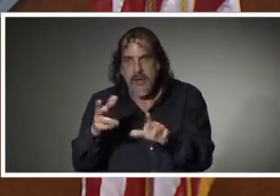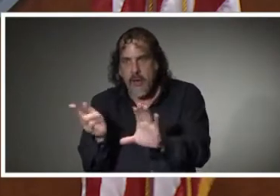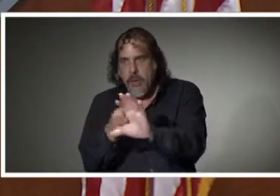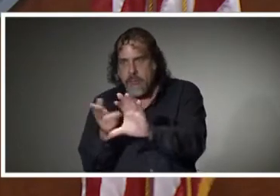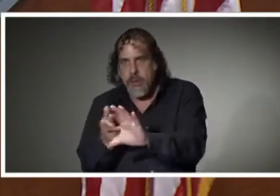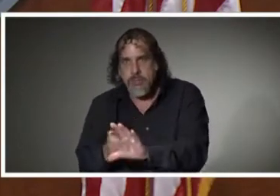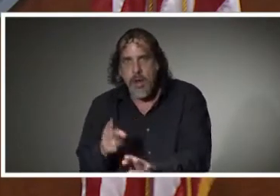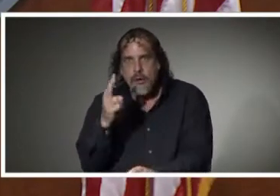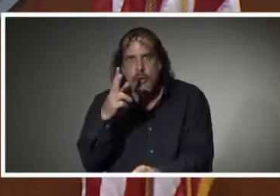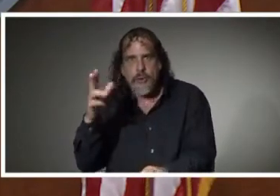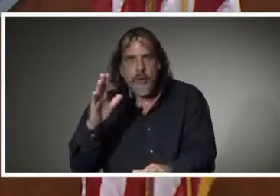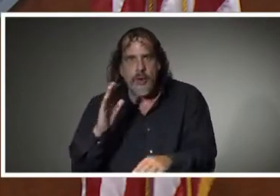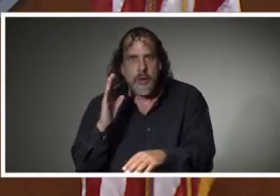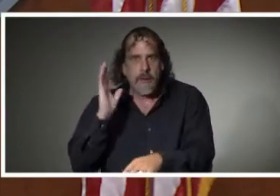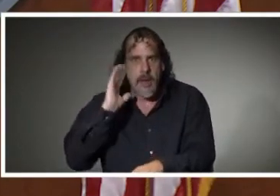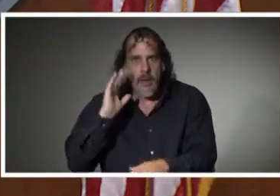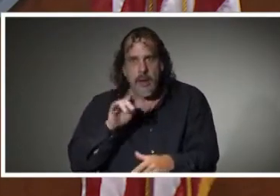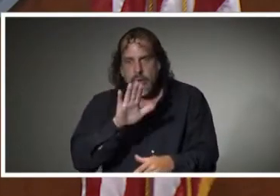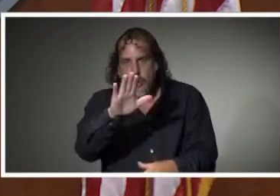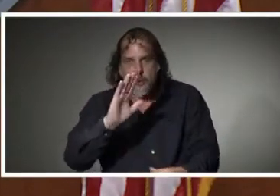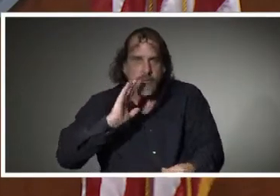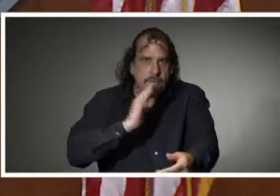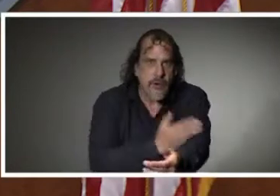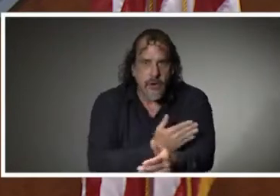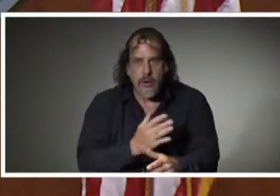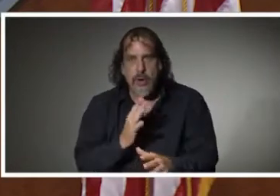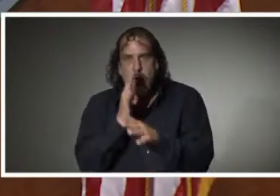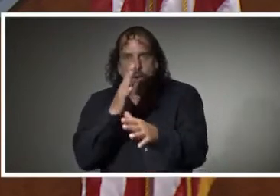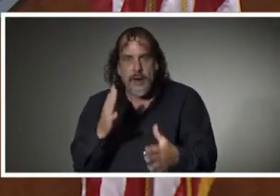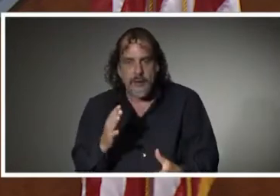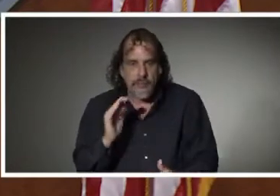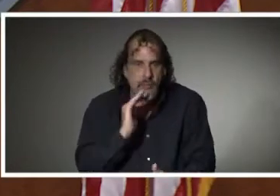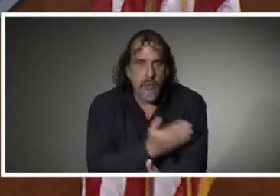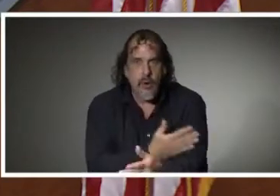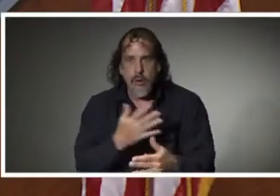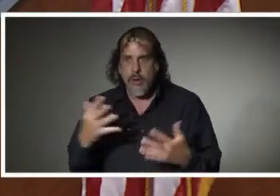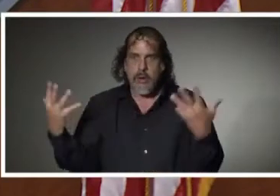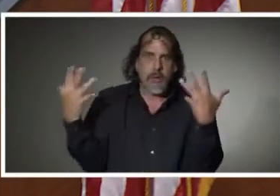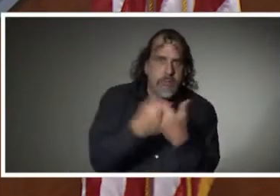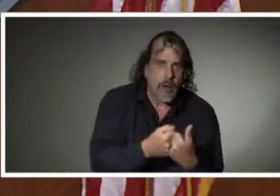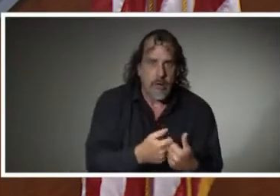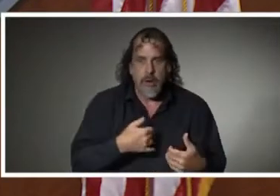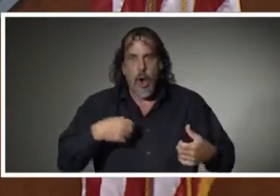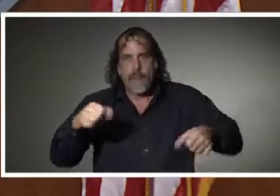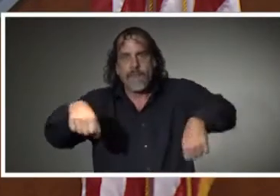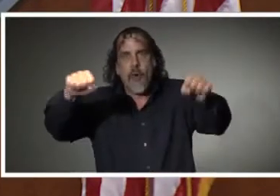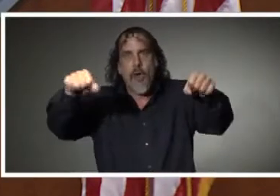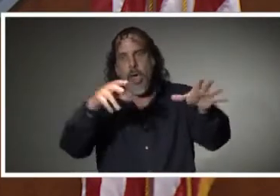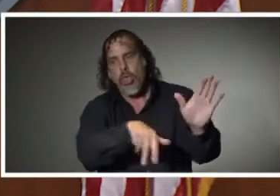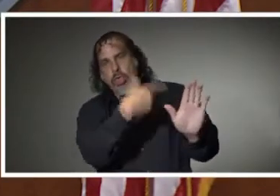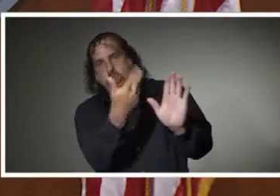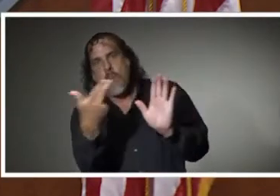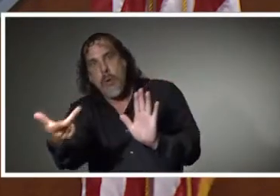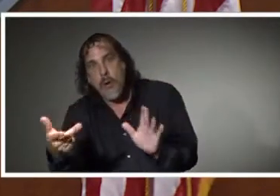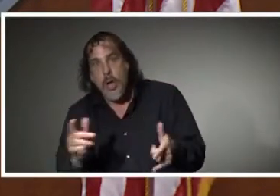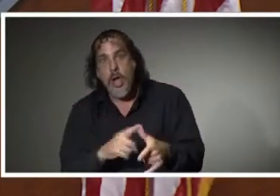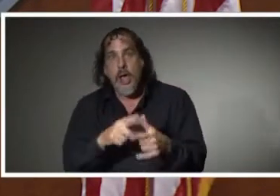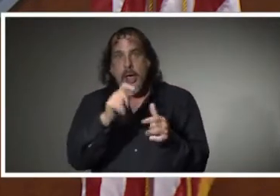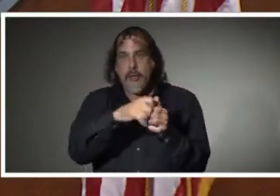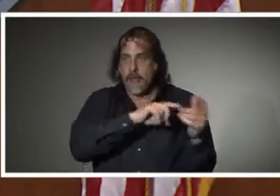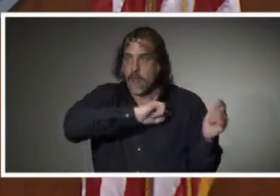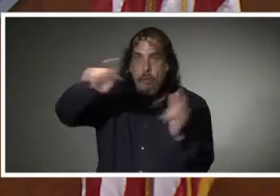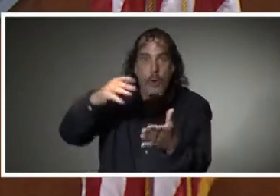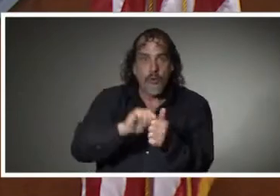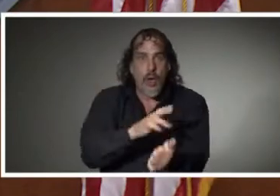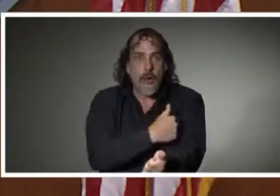beds, and then your daughter or your granddaughter is in an automobile accident or in a four-wheeler accident, and they need to go to the hospital, and